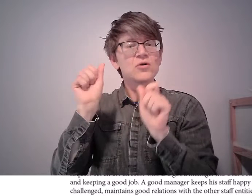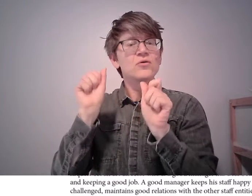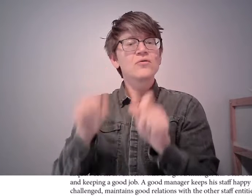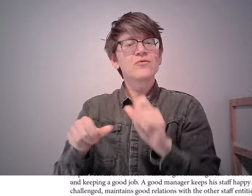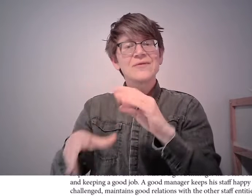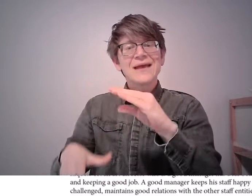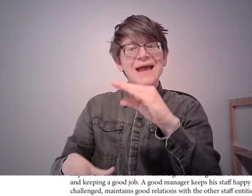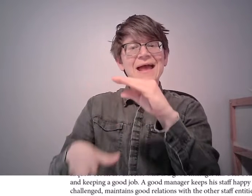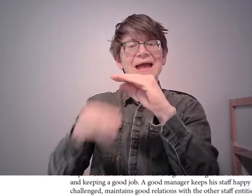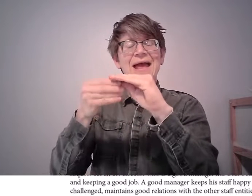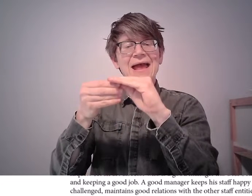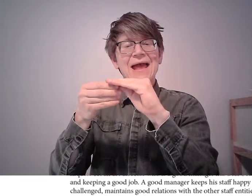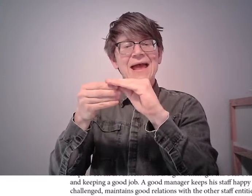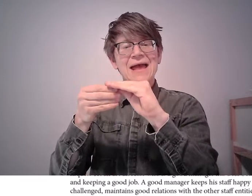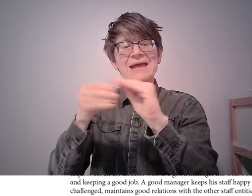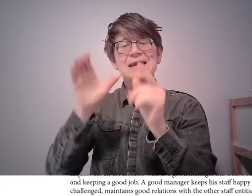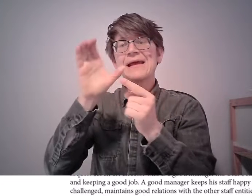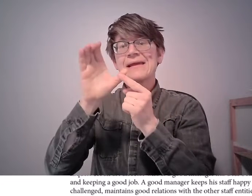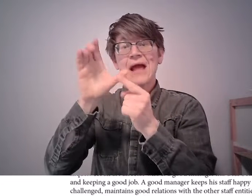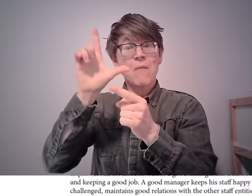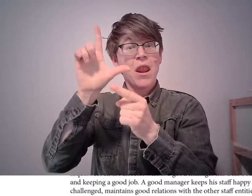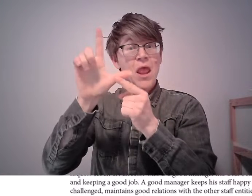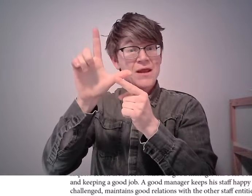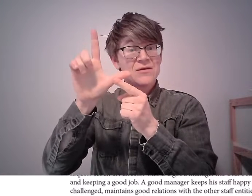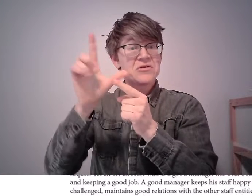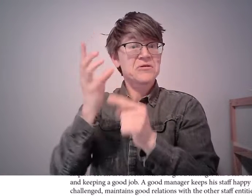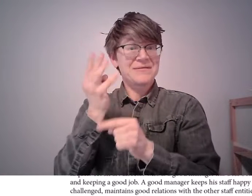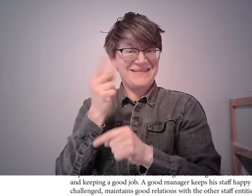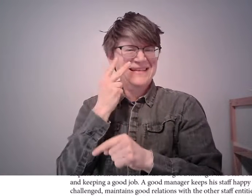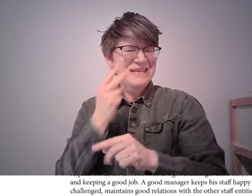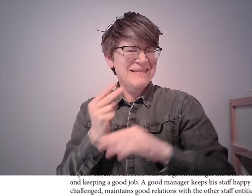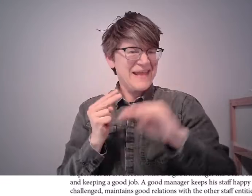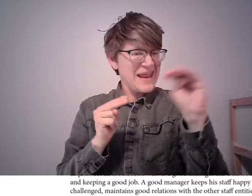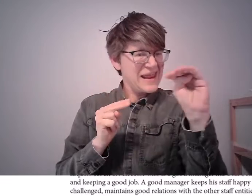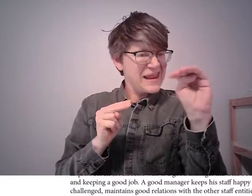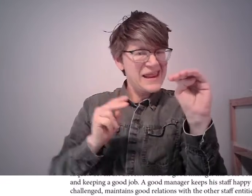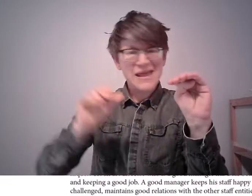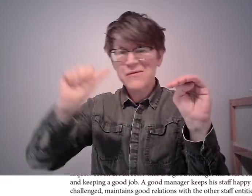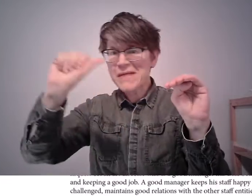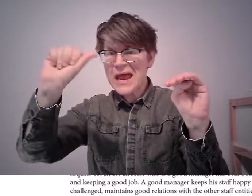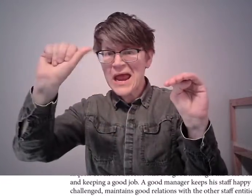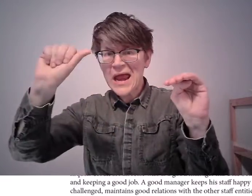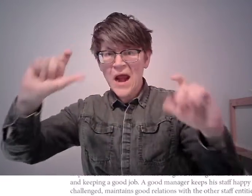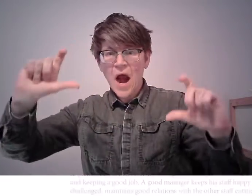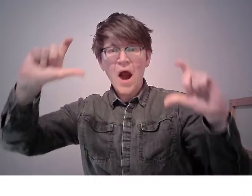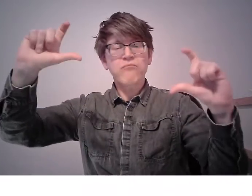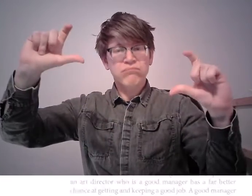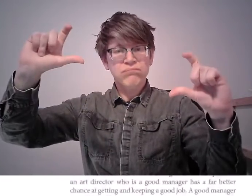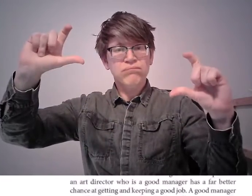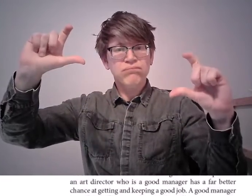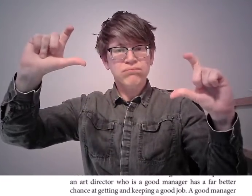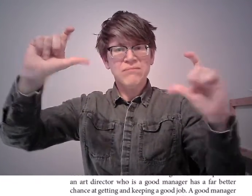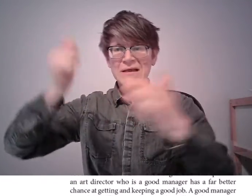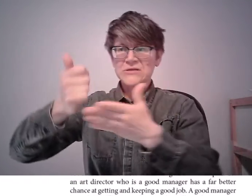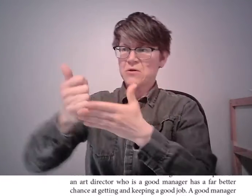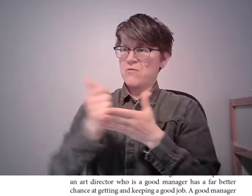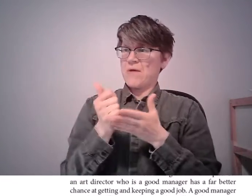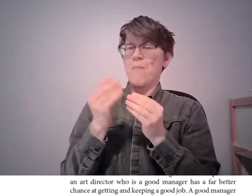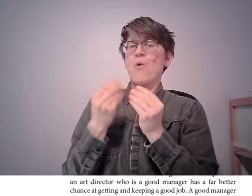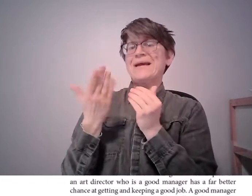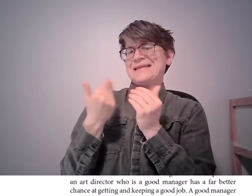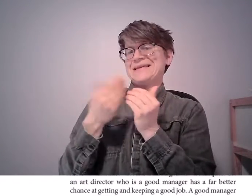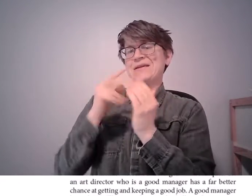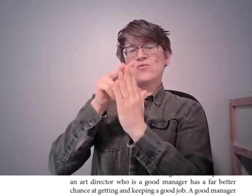insert drop caps. These create some focal points and entry points for the reader. Try looking for